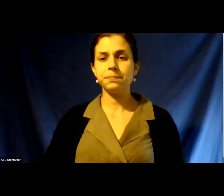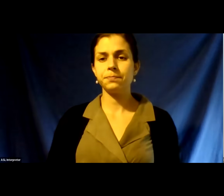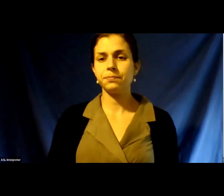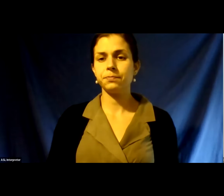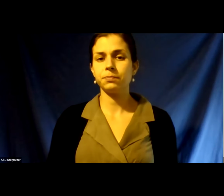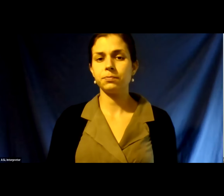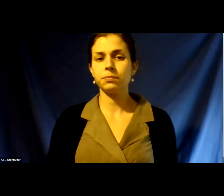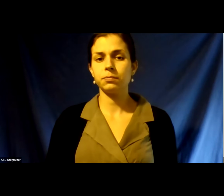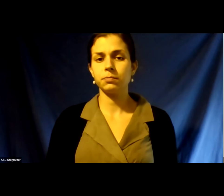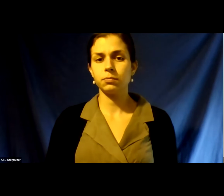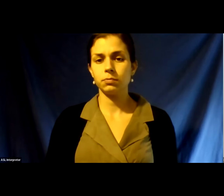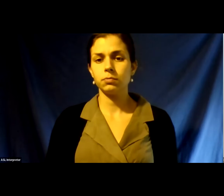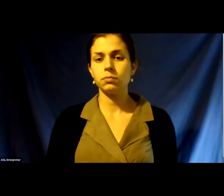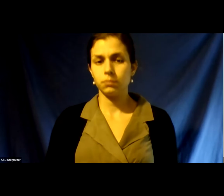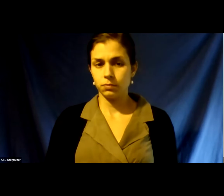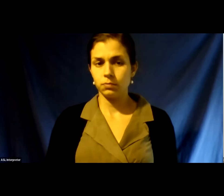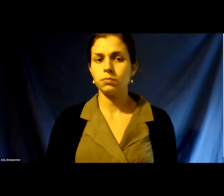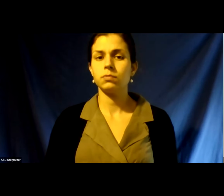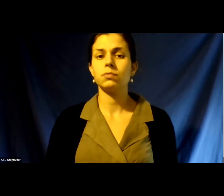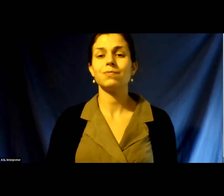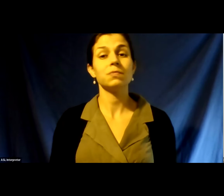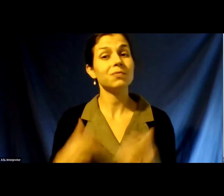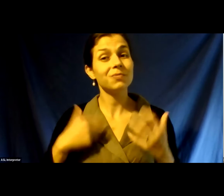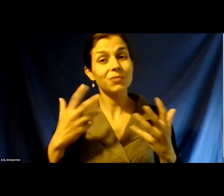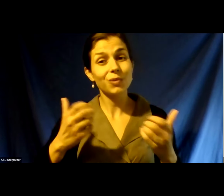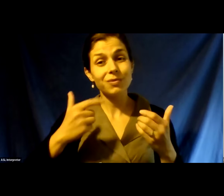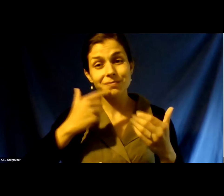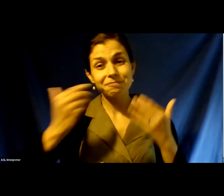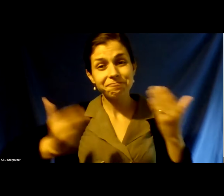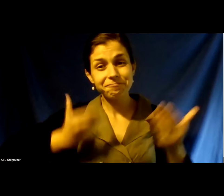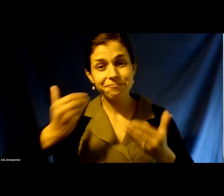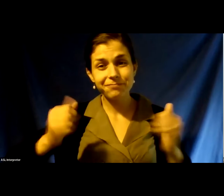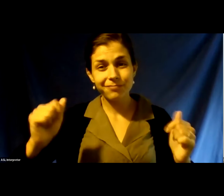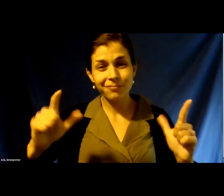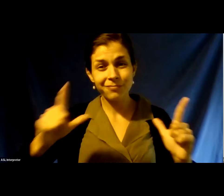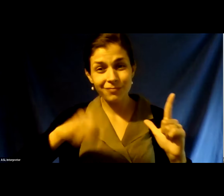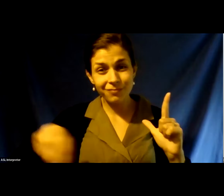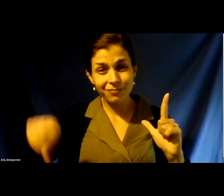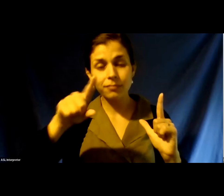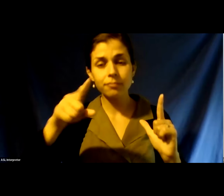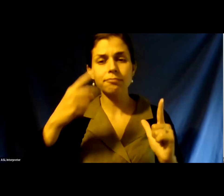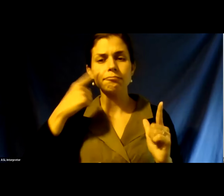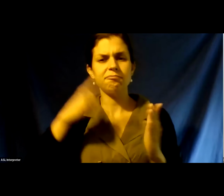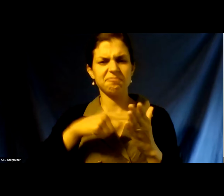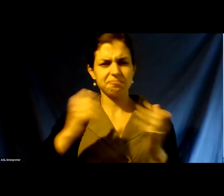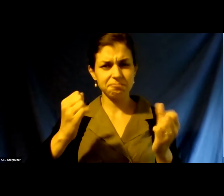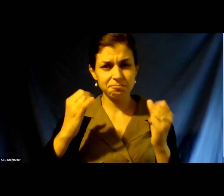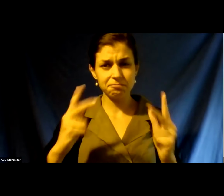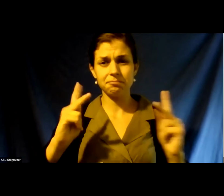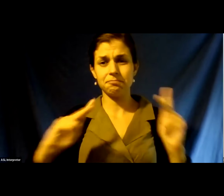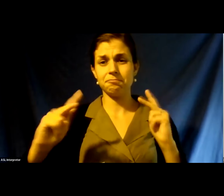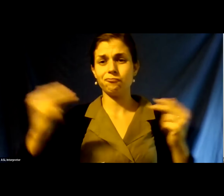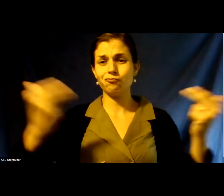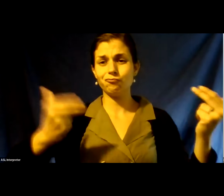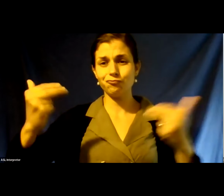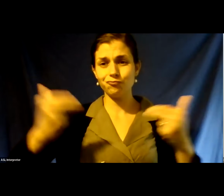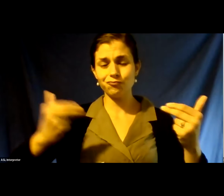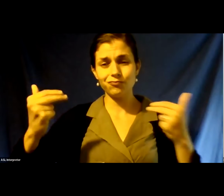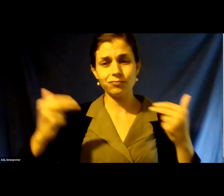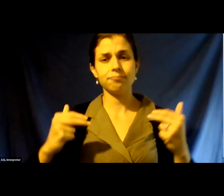I just want to say welcome to all of you and thank you for being here. I can see we have a large number of participants, and I'm just